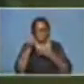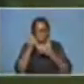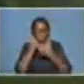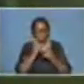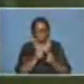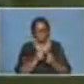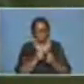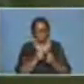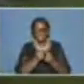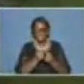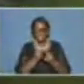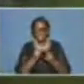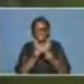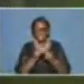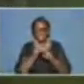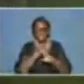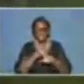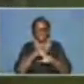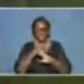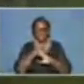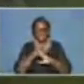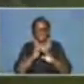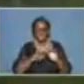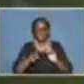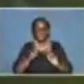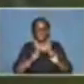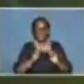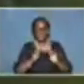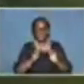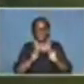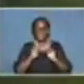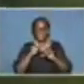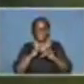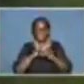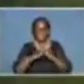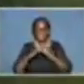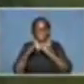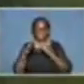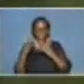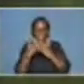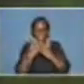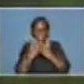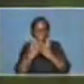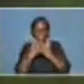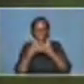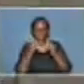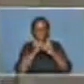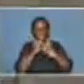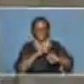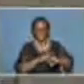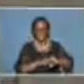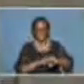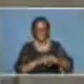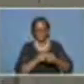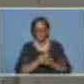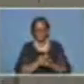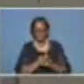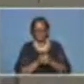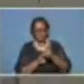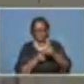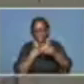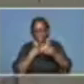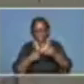capital punishment, increase sentences, and remand without bail for those charged with serious offenses and without exception. 40% of